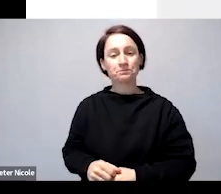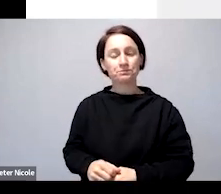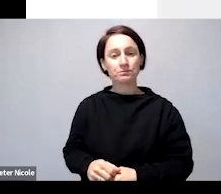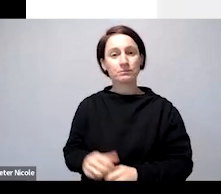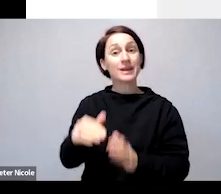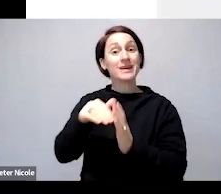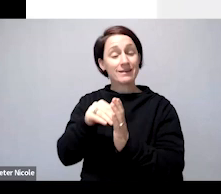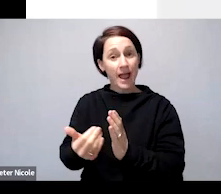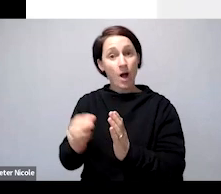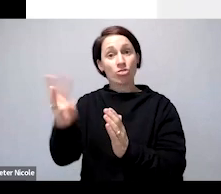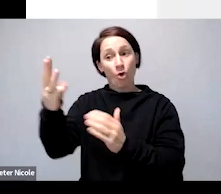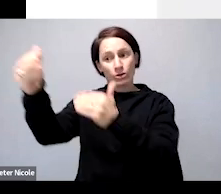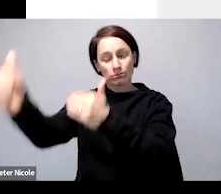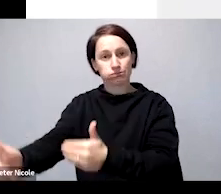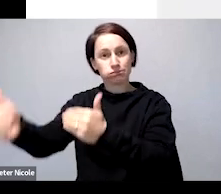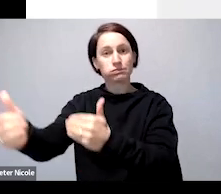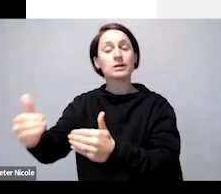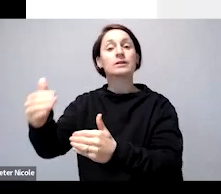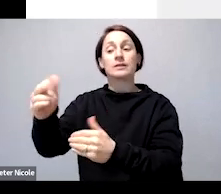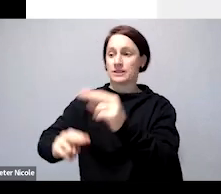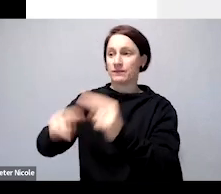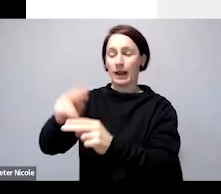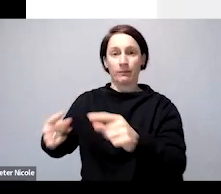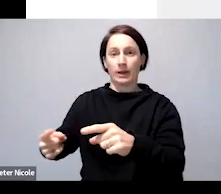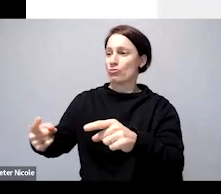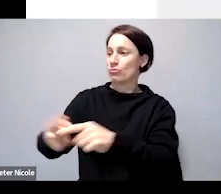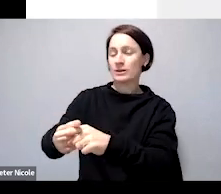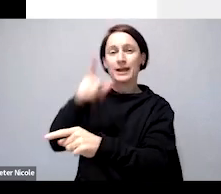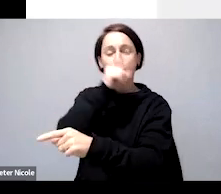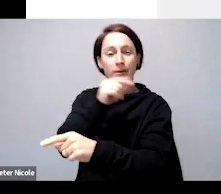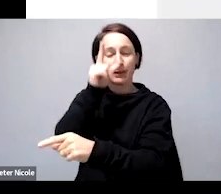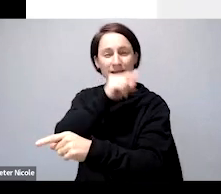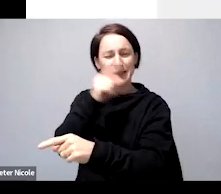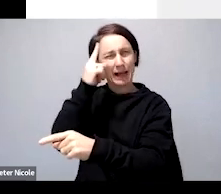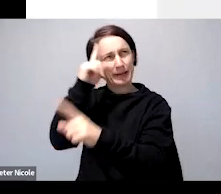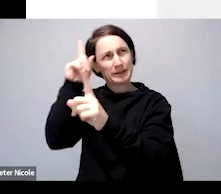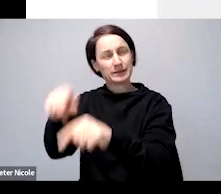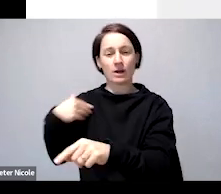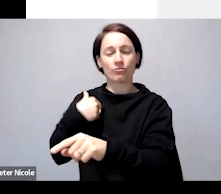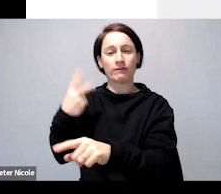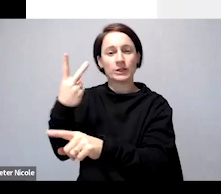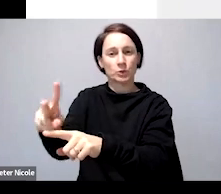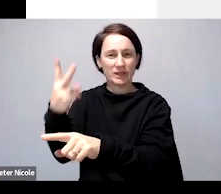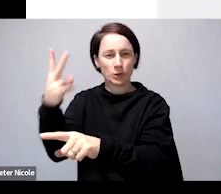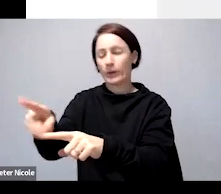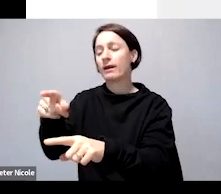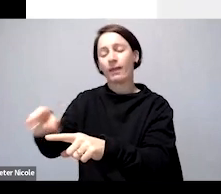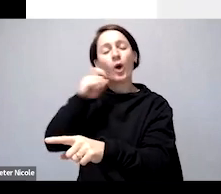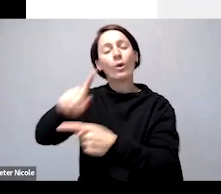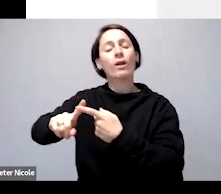a phase of building cross-sector capability. And we've probably been there since 2020, and I think that that phase will still be ongoing